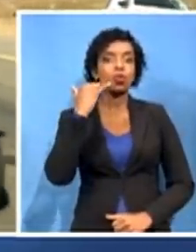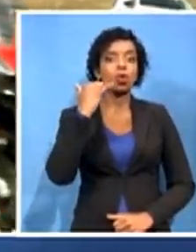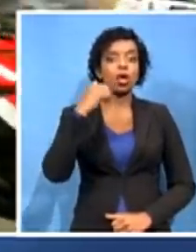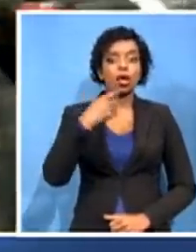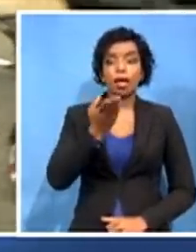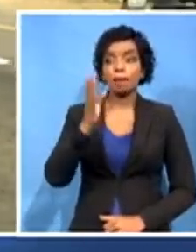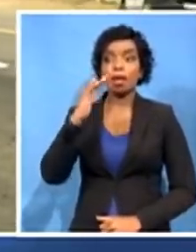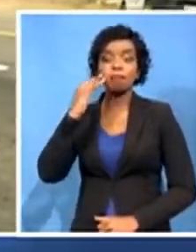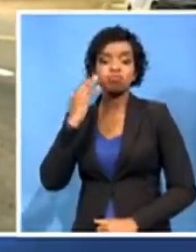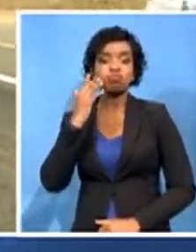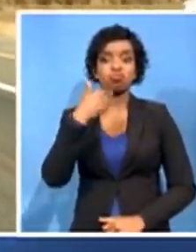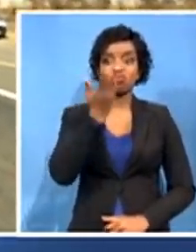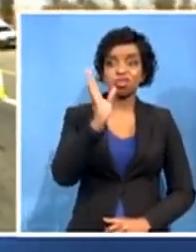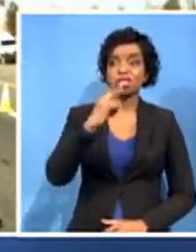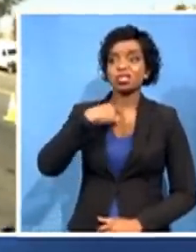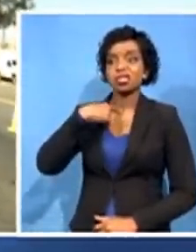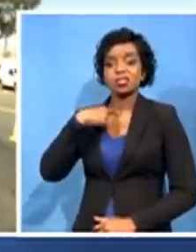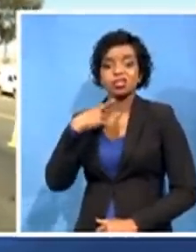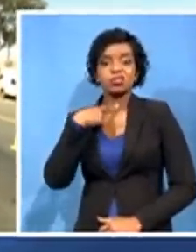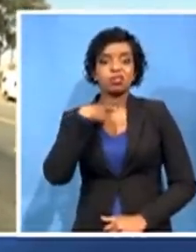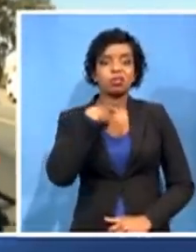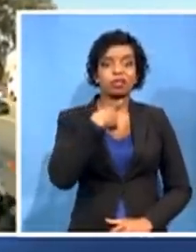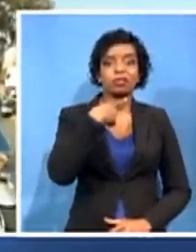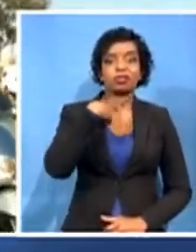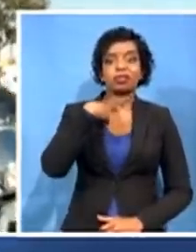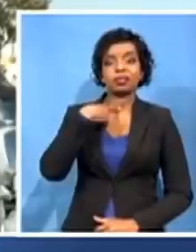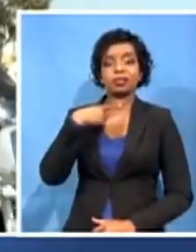Asizinja. Amanda!